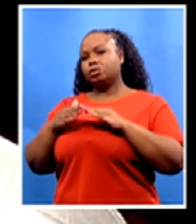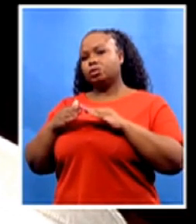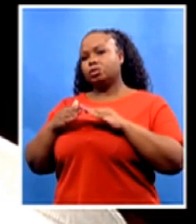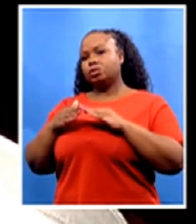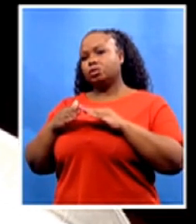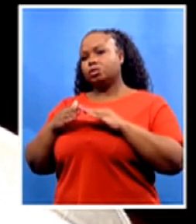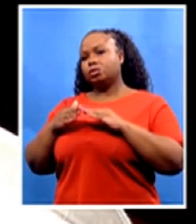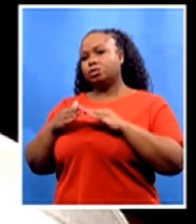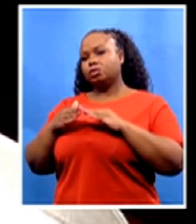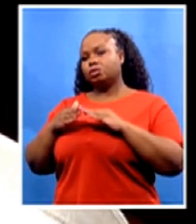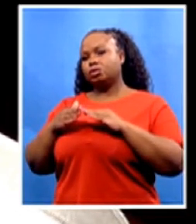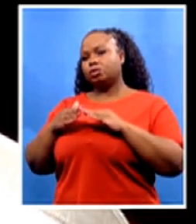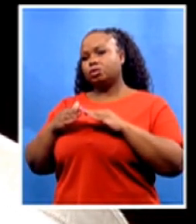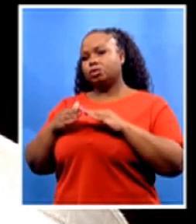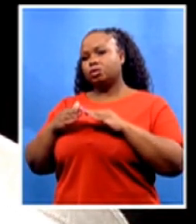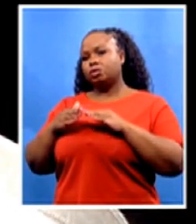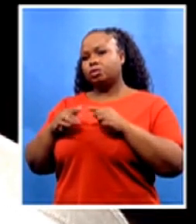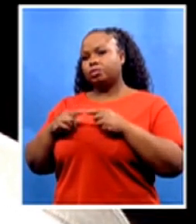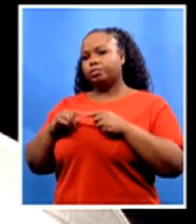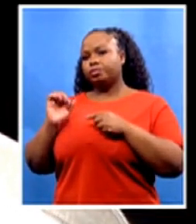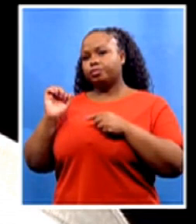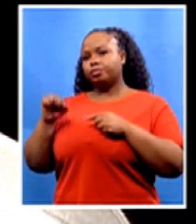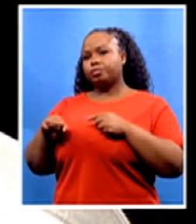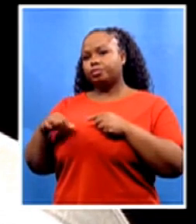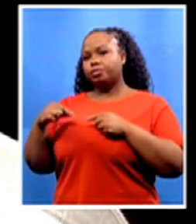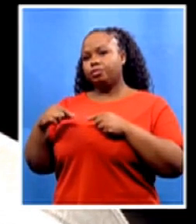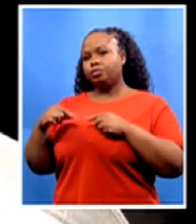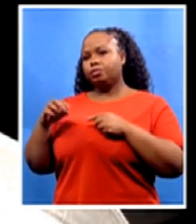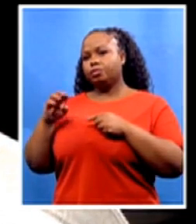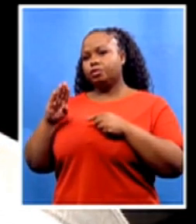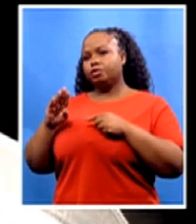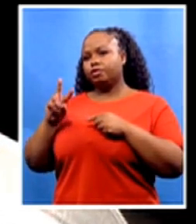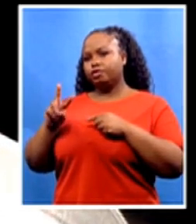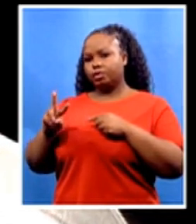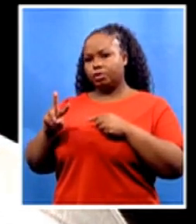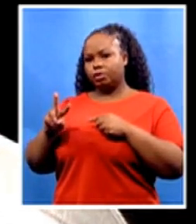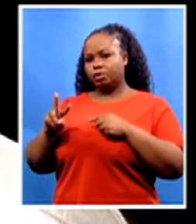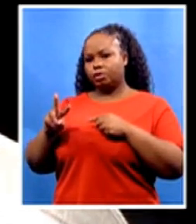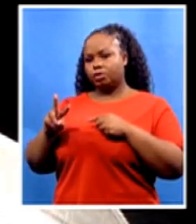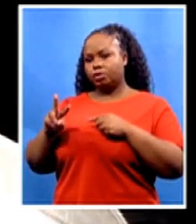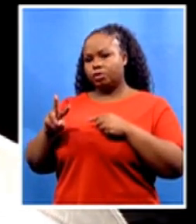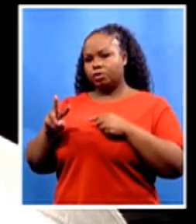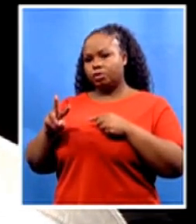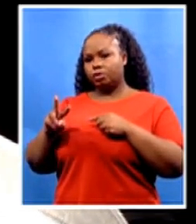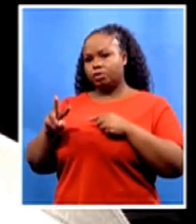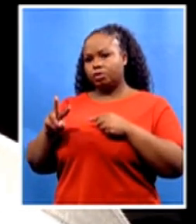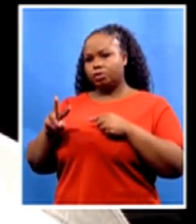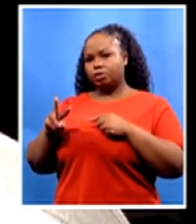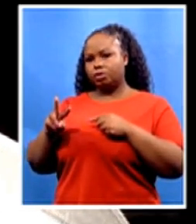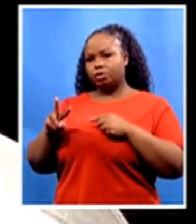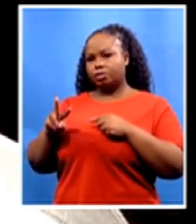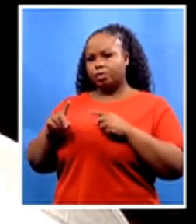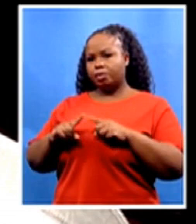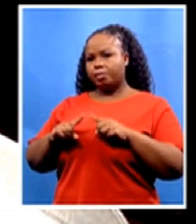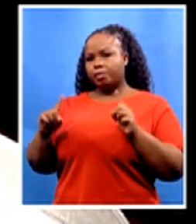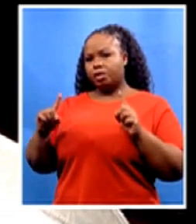the case, there's hatred and all those things, but the lack of information about mental health from